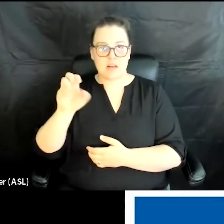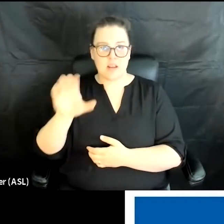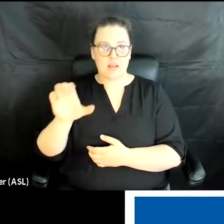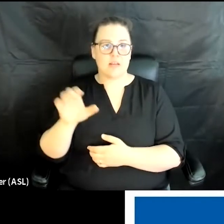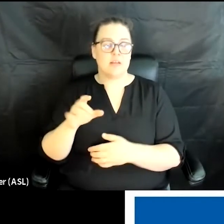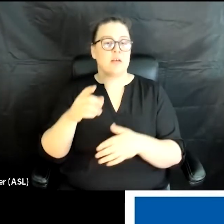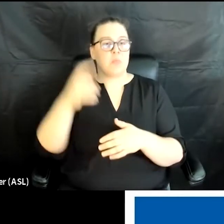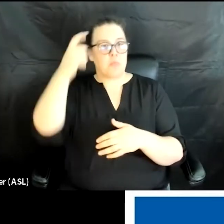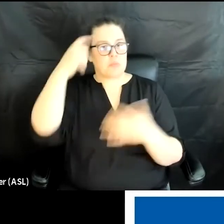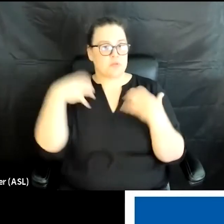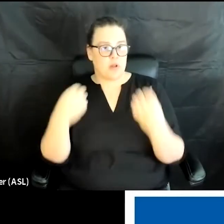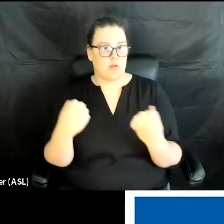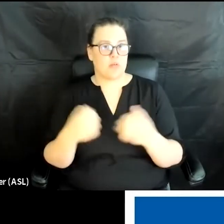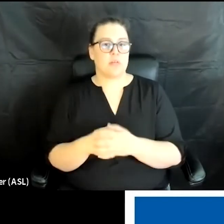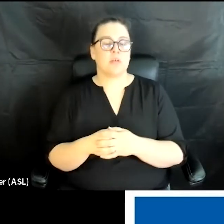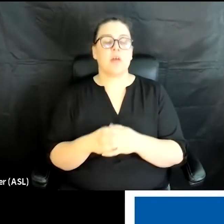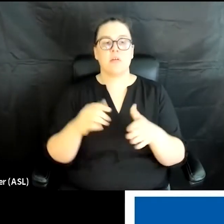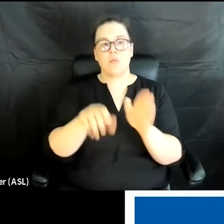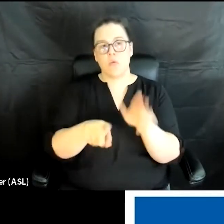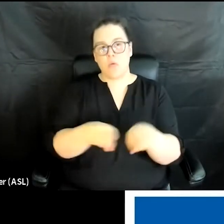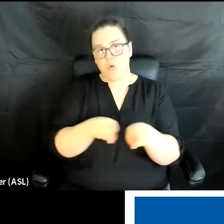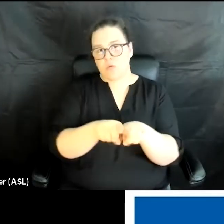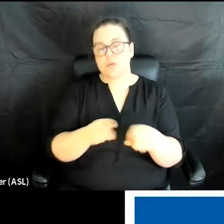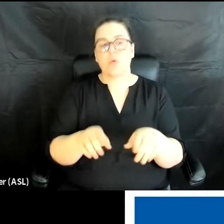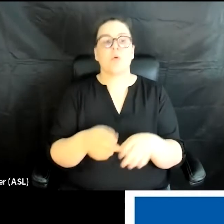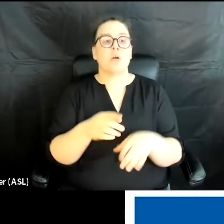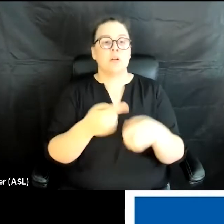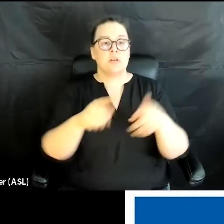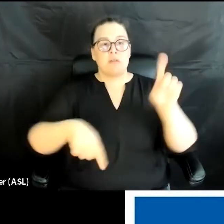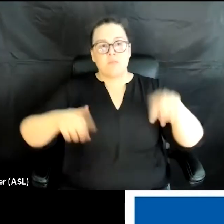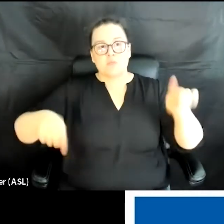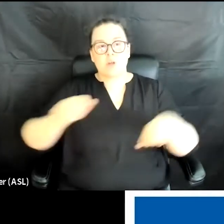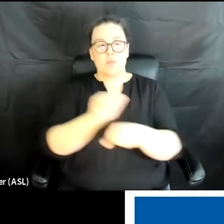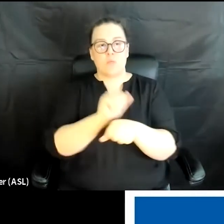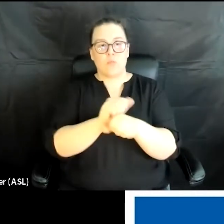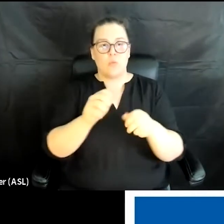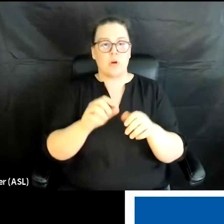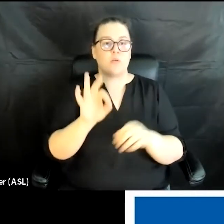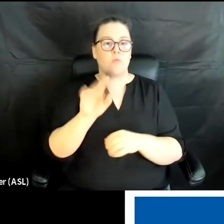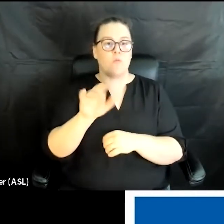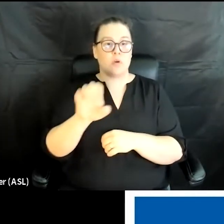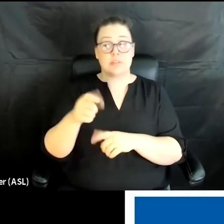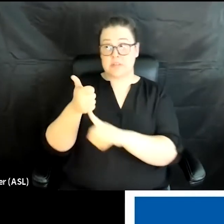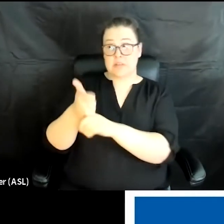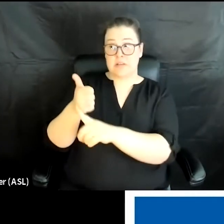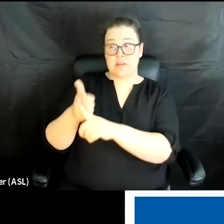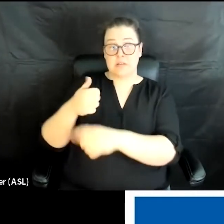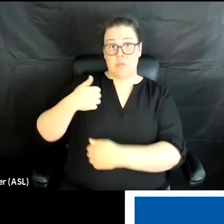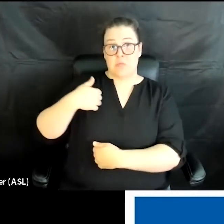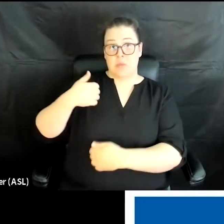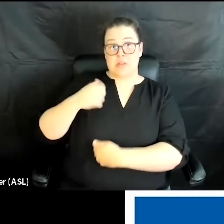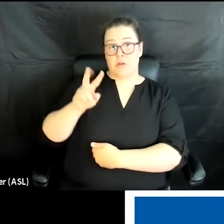health workforce. He's a combat veteran with a distinguished Marine Corps tenure in the Persian Gulf, so certainly knows a lot about stress,